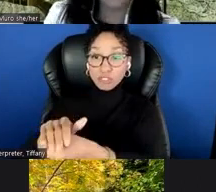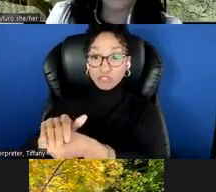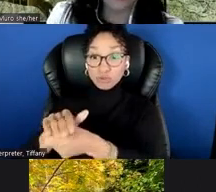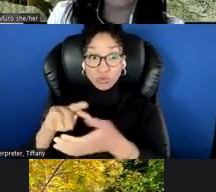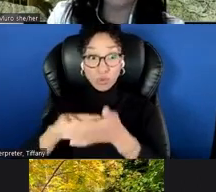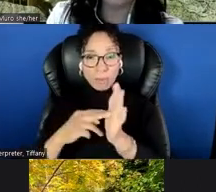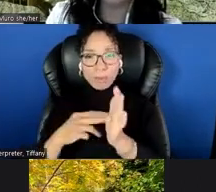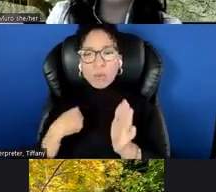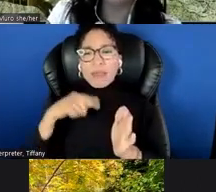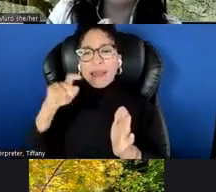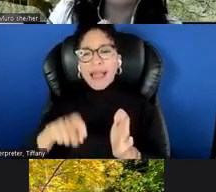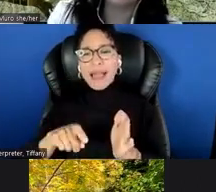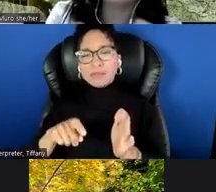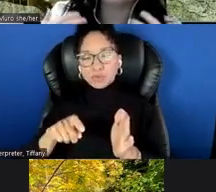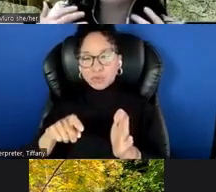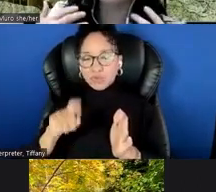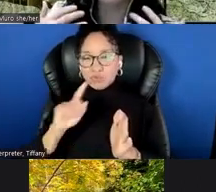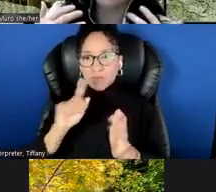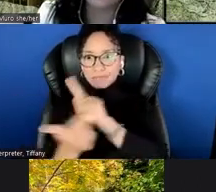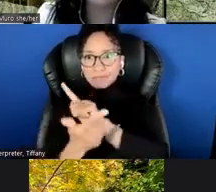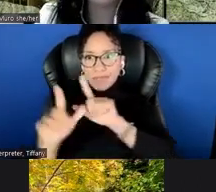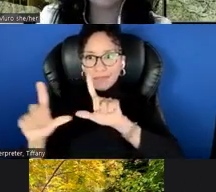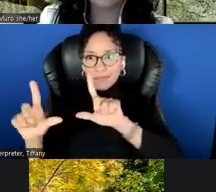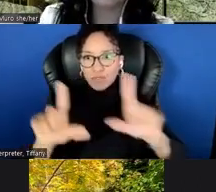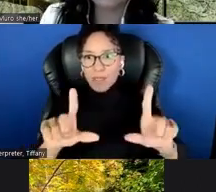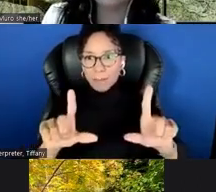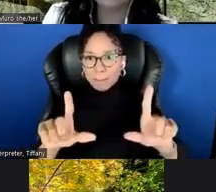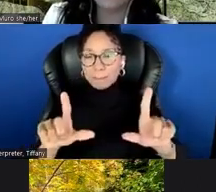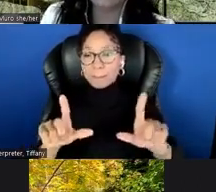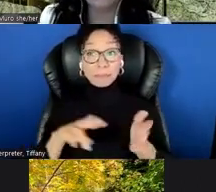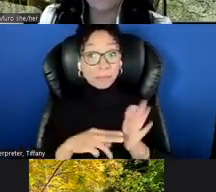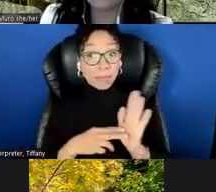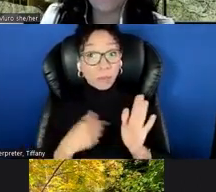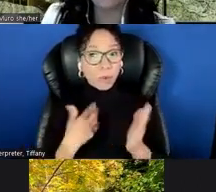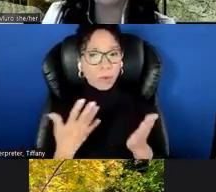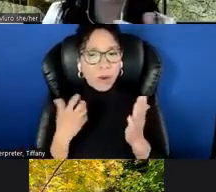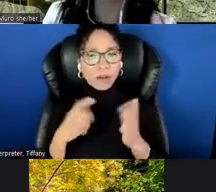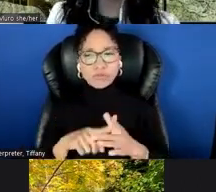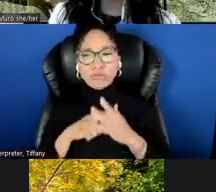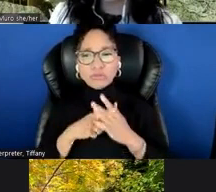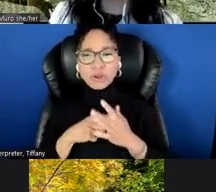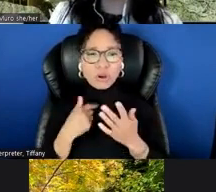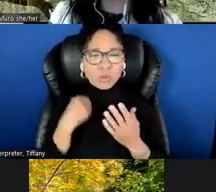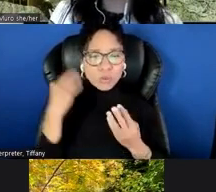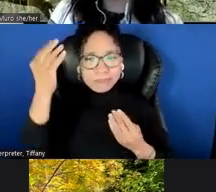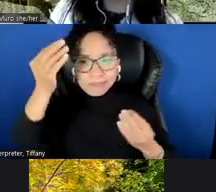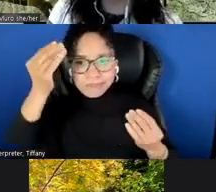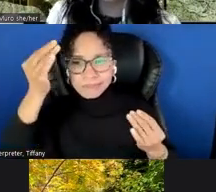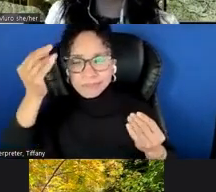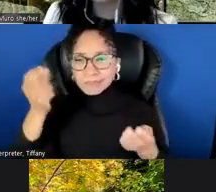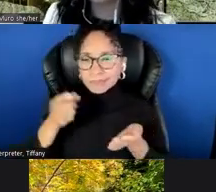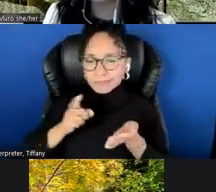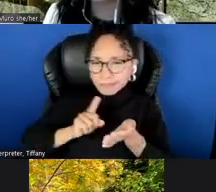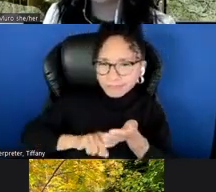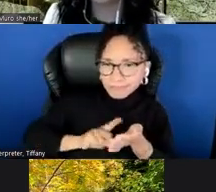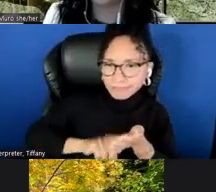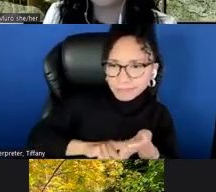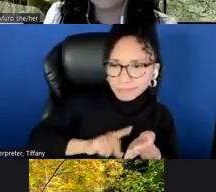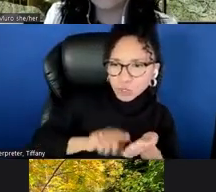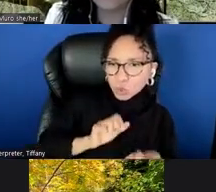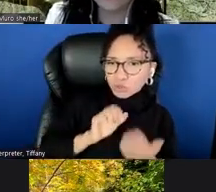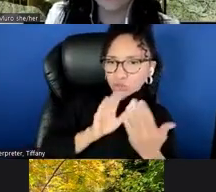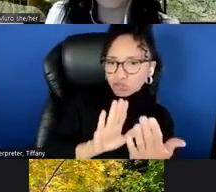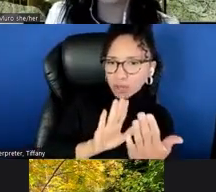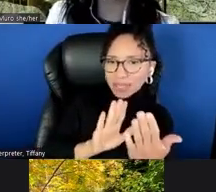in a different way. We want to start to explore this in a way that prioritizes anti-oppression work